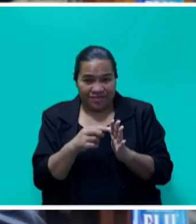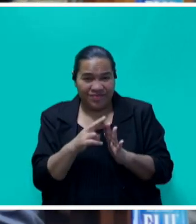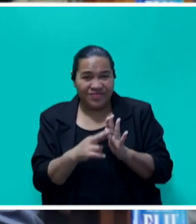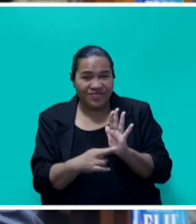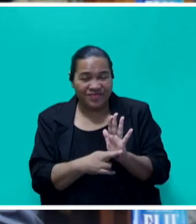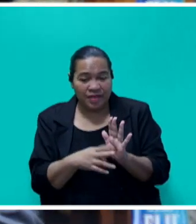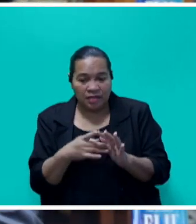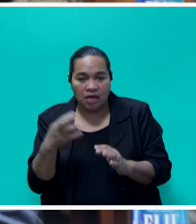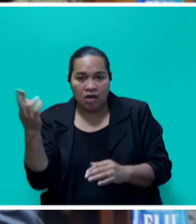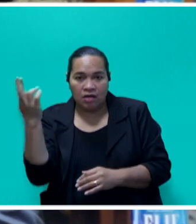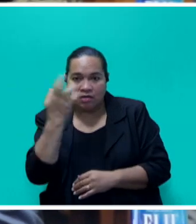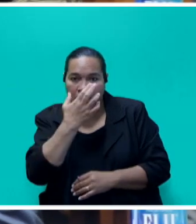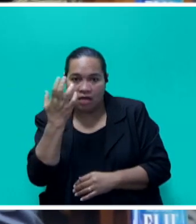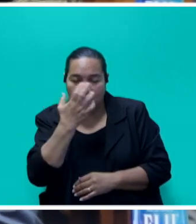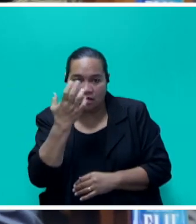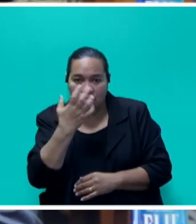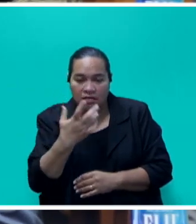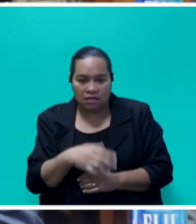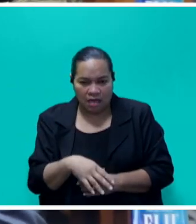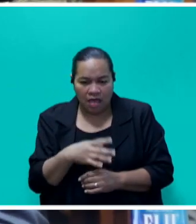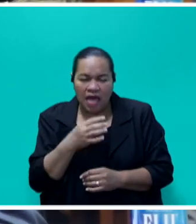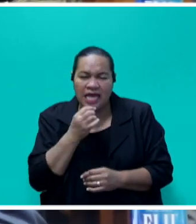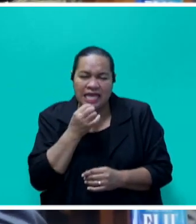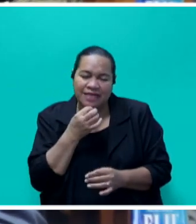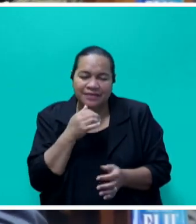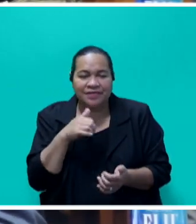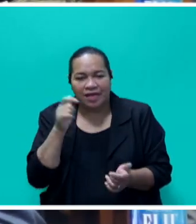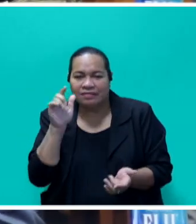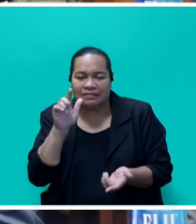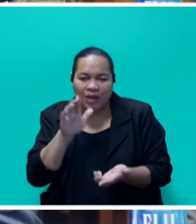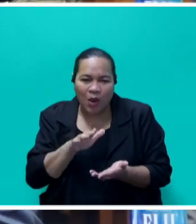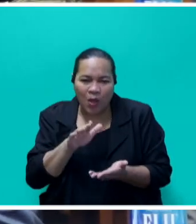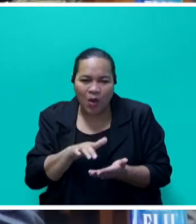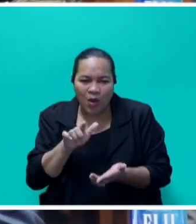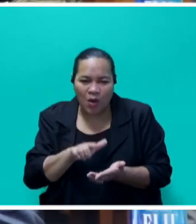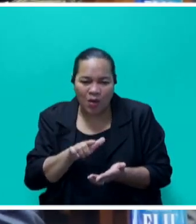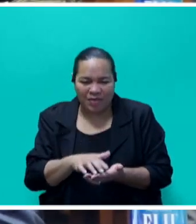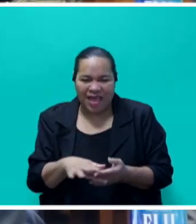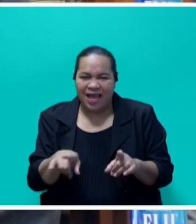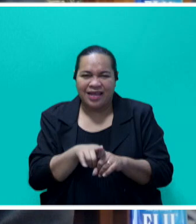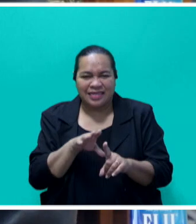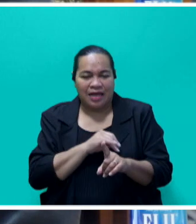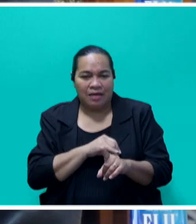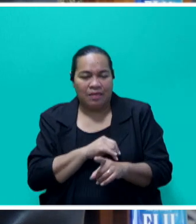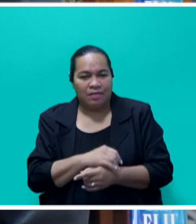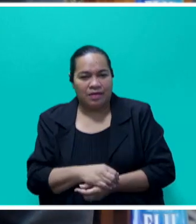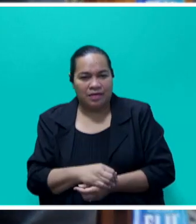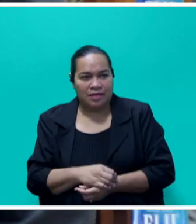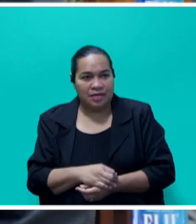the threats are, you could say, very low. You know, the possibility of